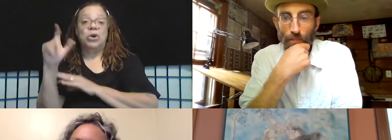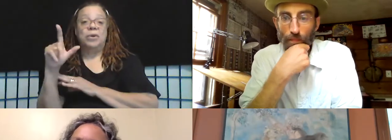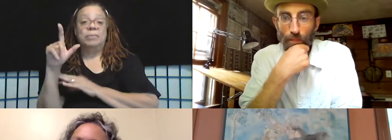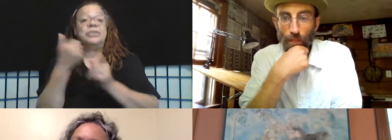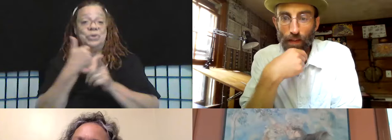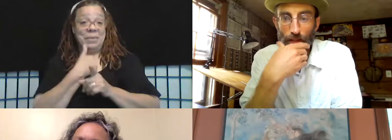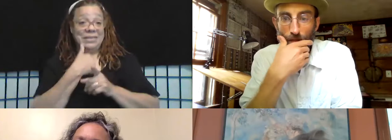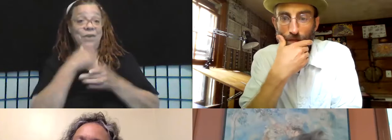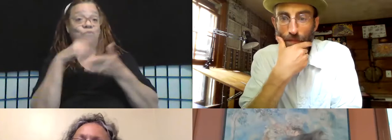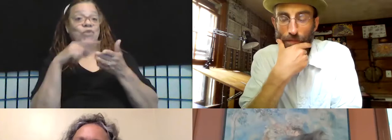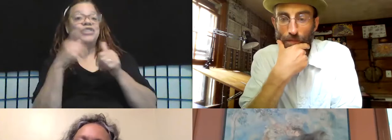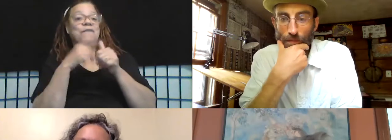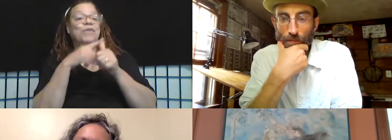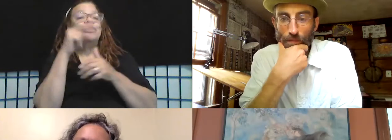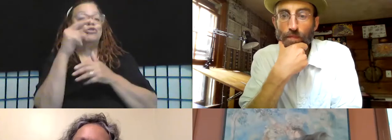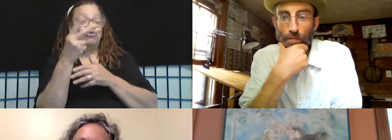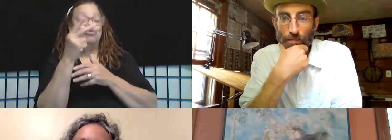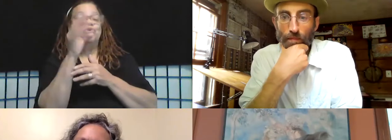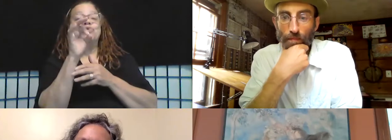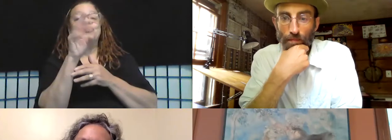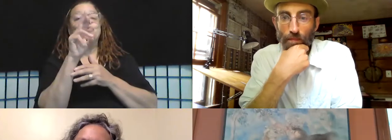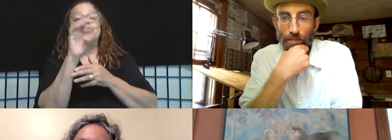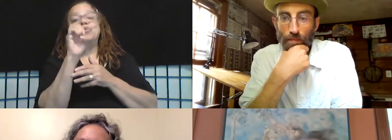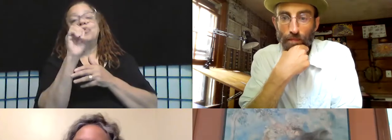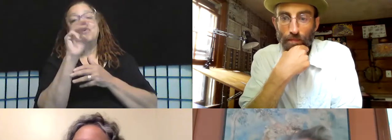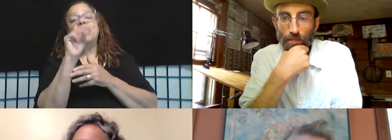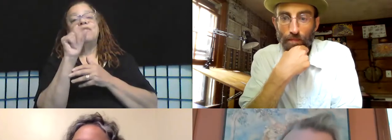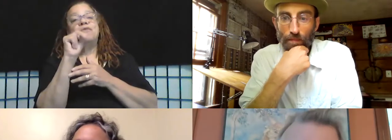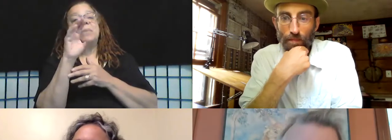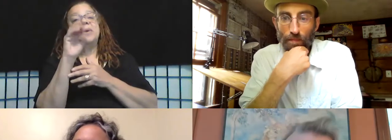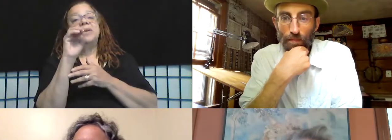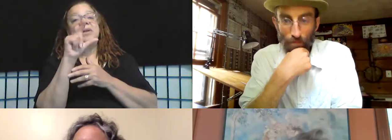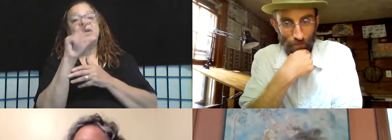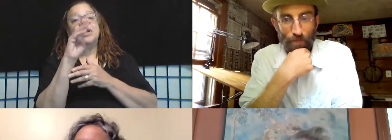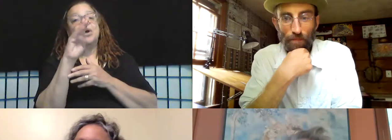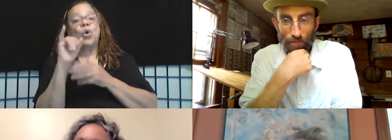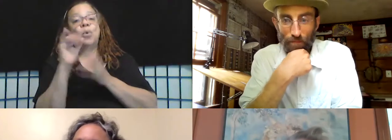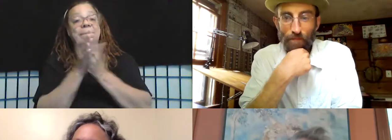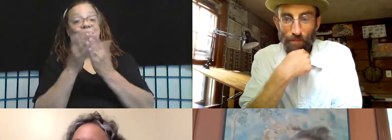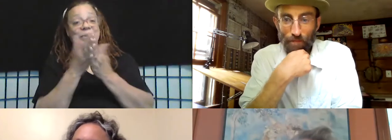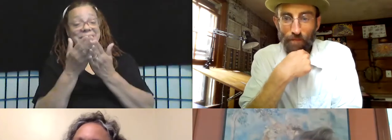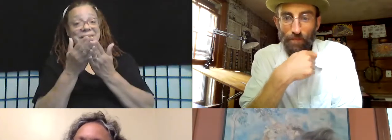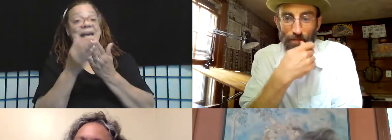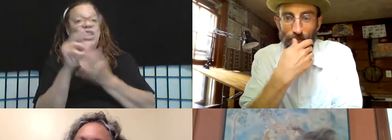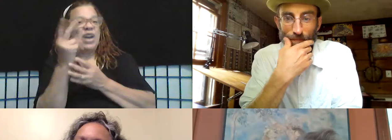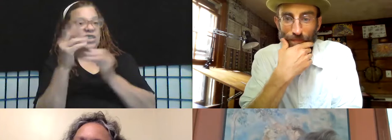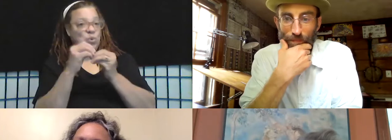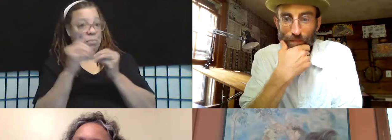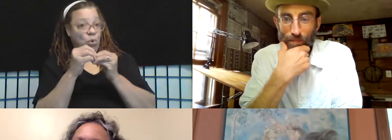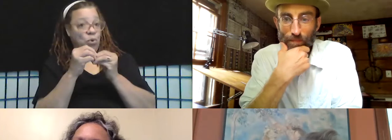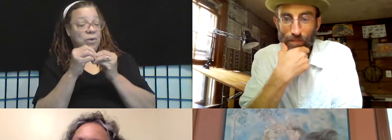your first 2 Freeman Colby books, and I believe you have at least 2 more coming for follow-on years. And I've